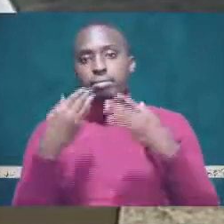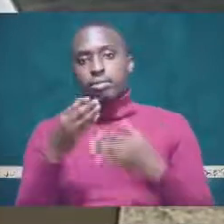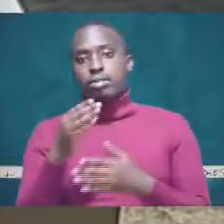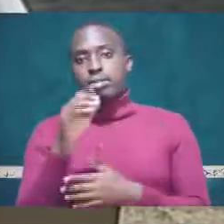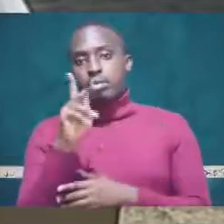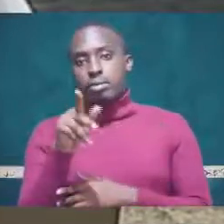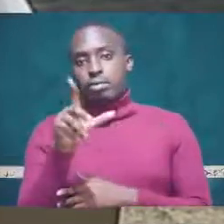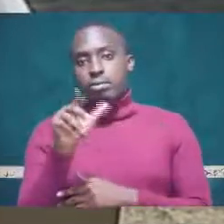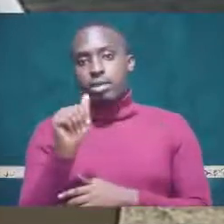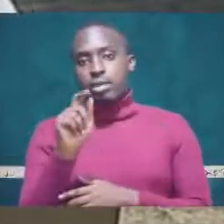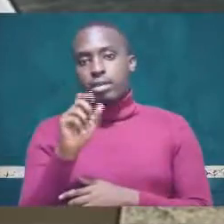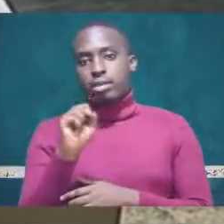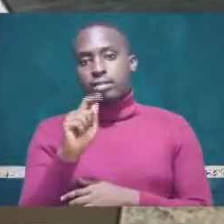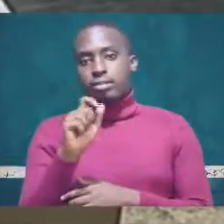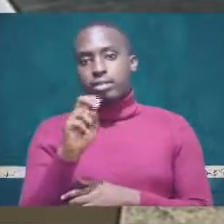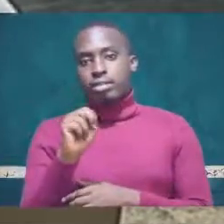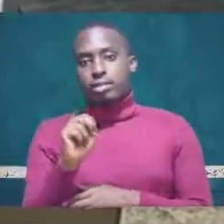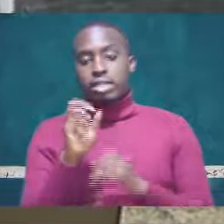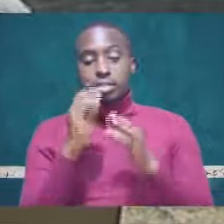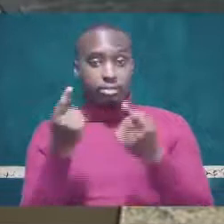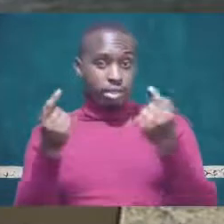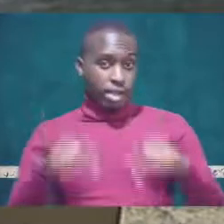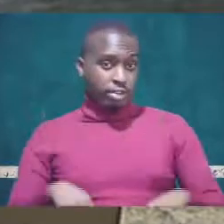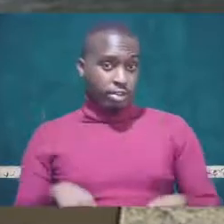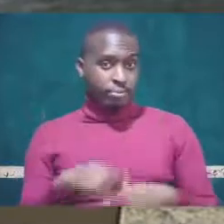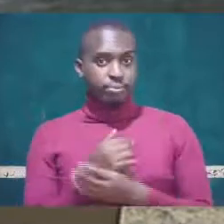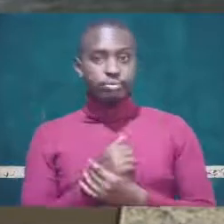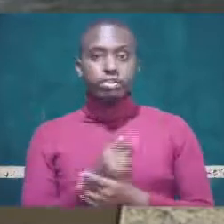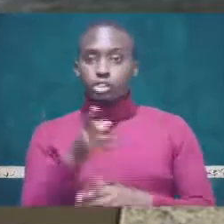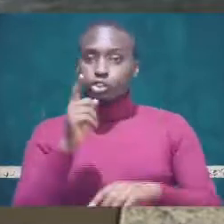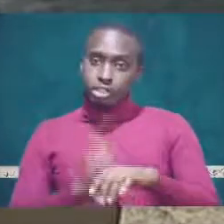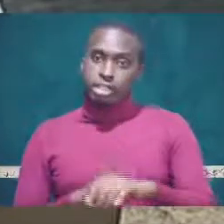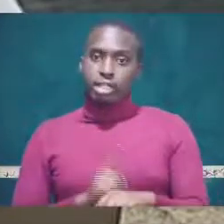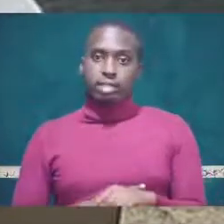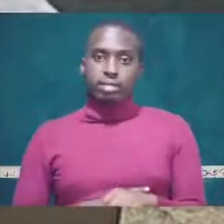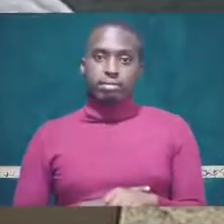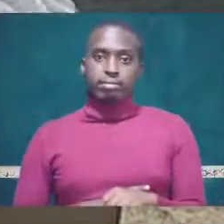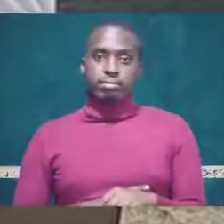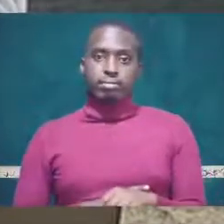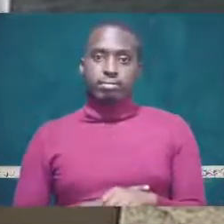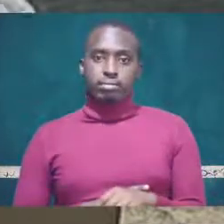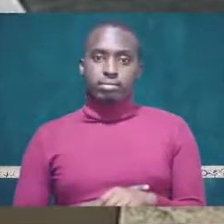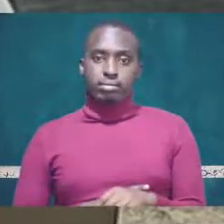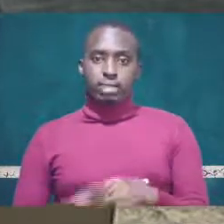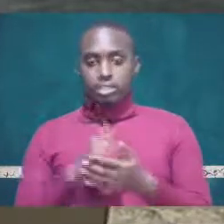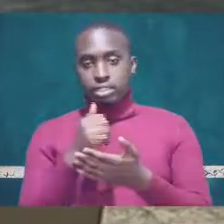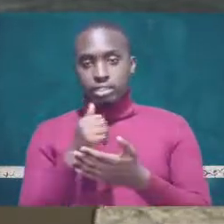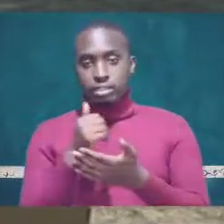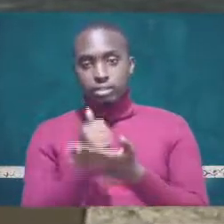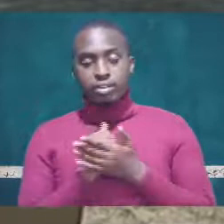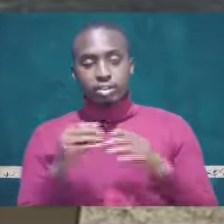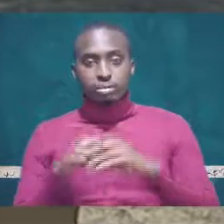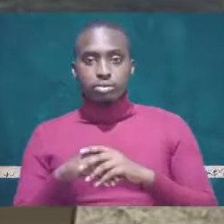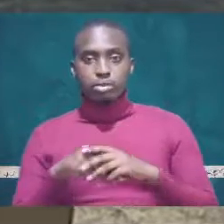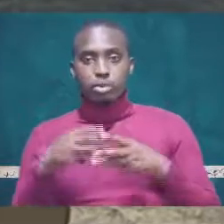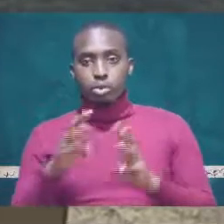thromboplastin. And once the thromboplastin is released, automatically it triggers the production or the release